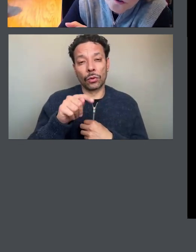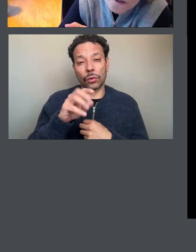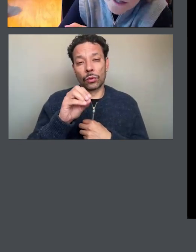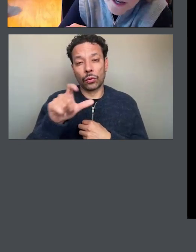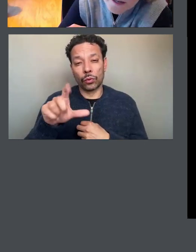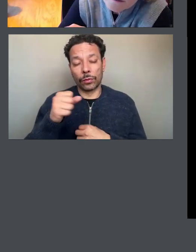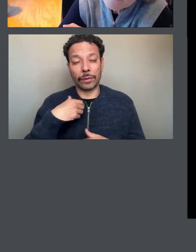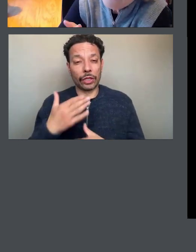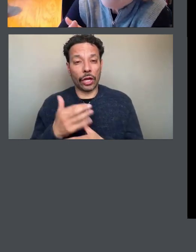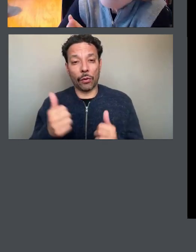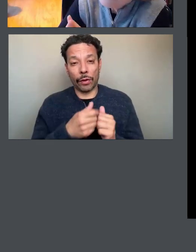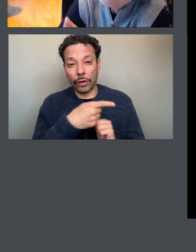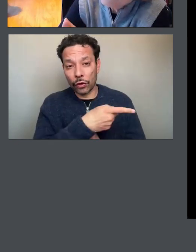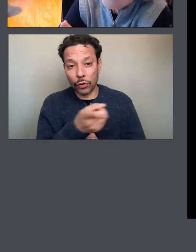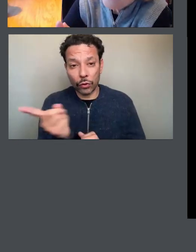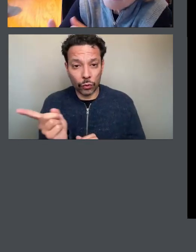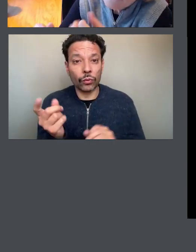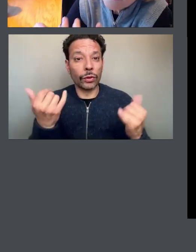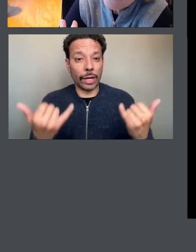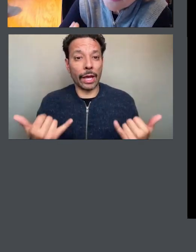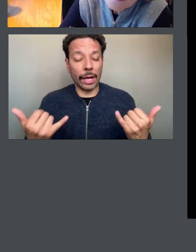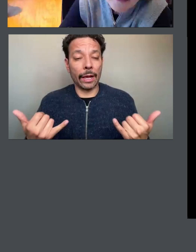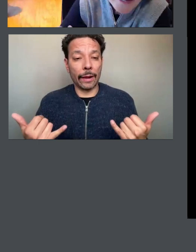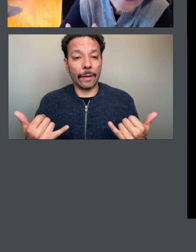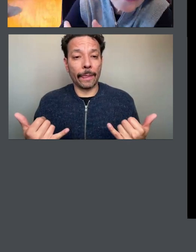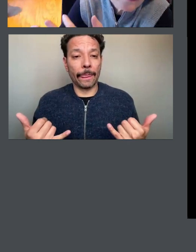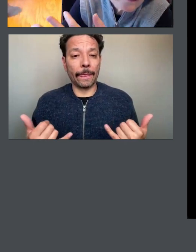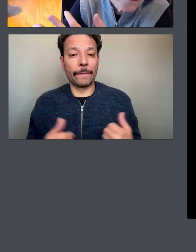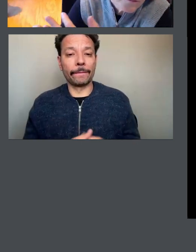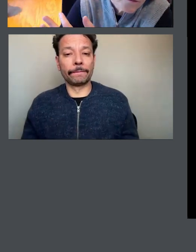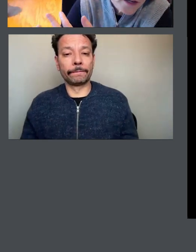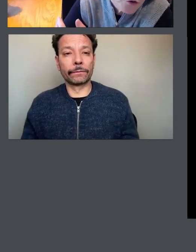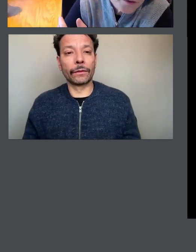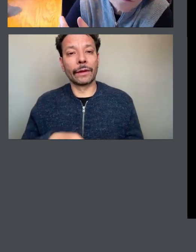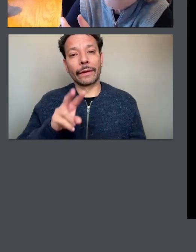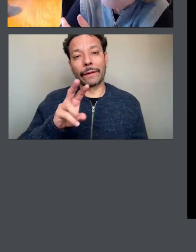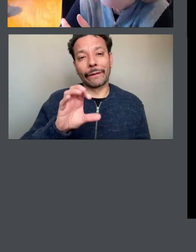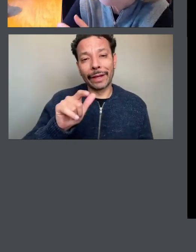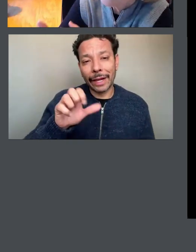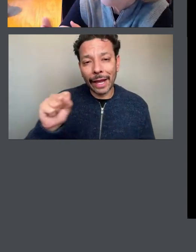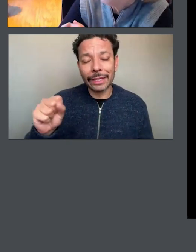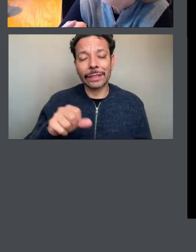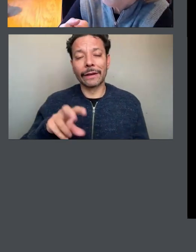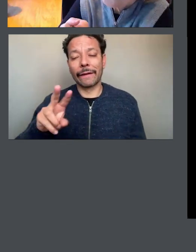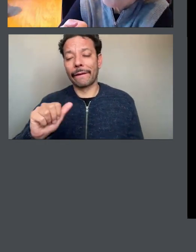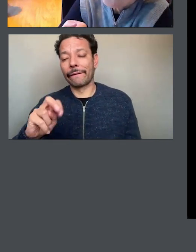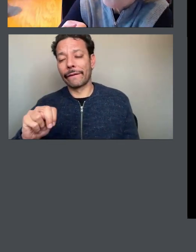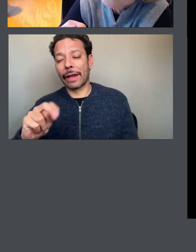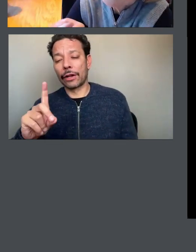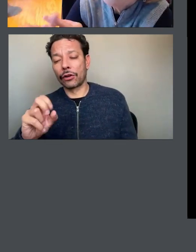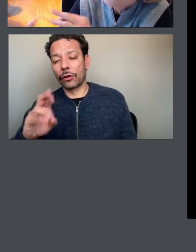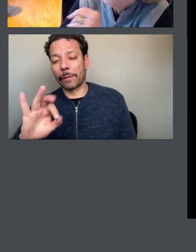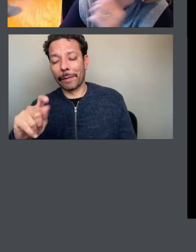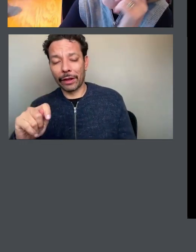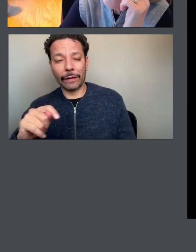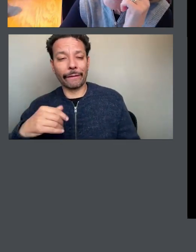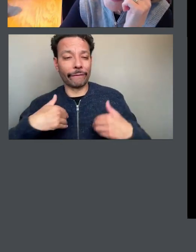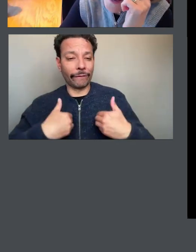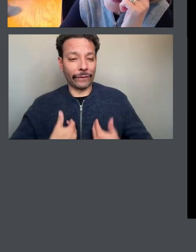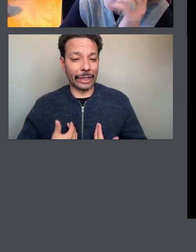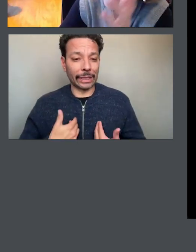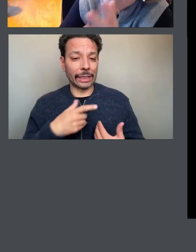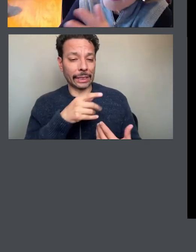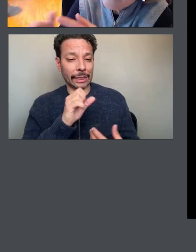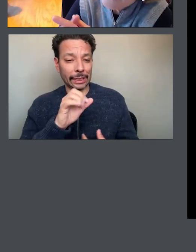with you today, the V-class and the Vanderbilt fatigue scale, there is,